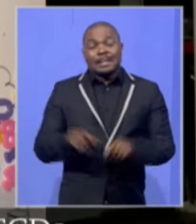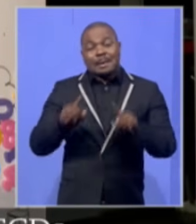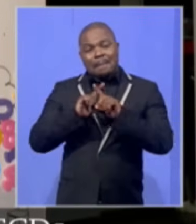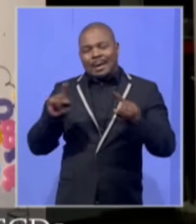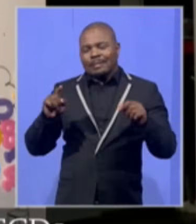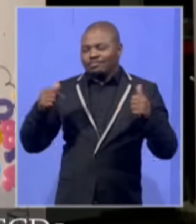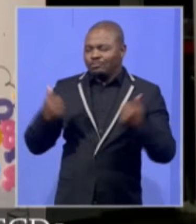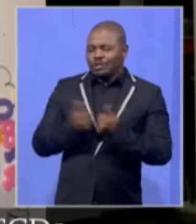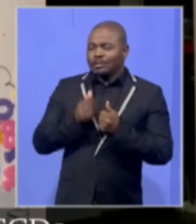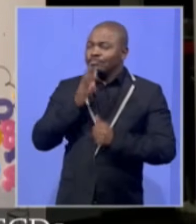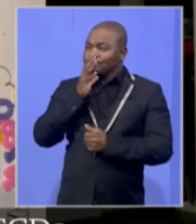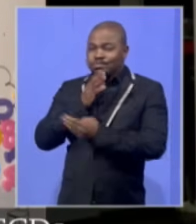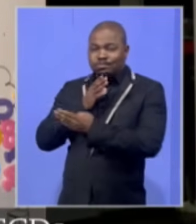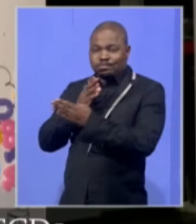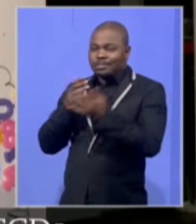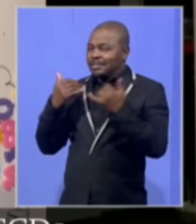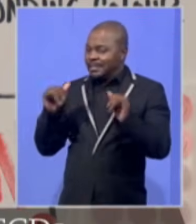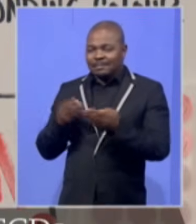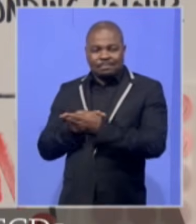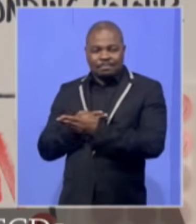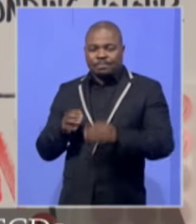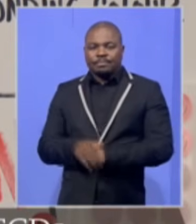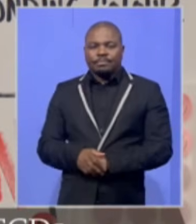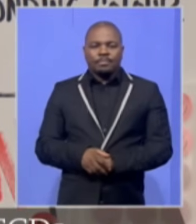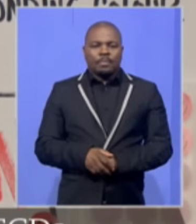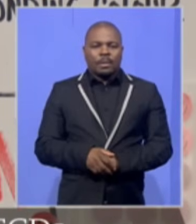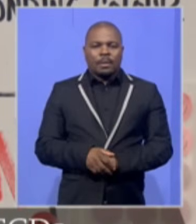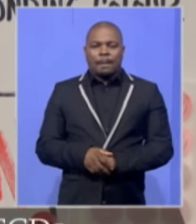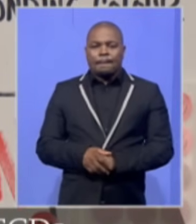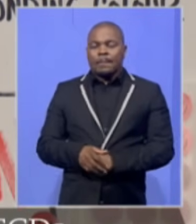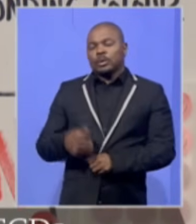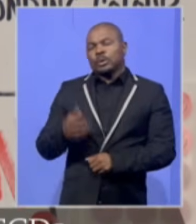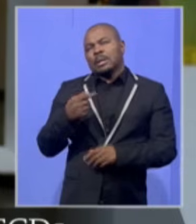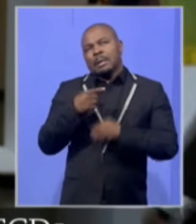di le dintsi tseo di tlhokang go rarabololwa. We are supporting over